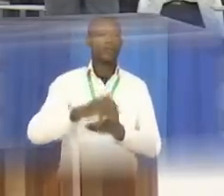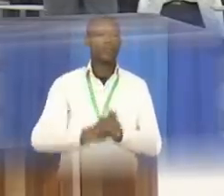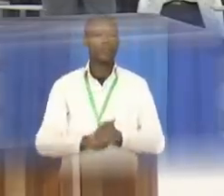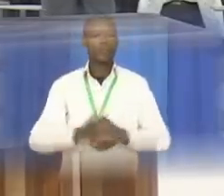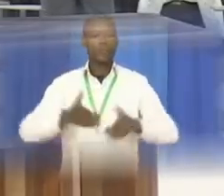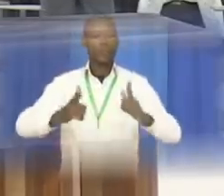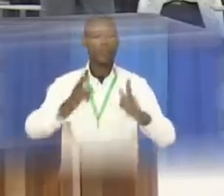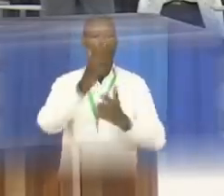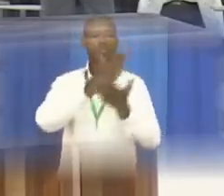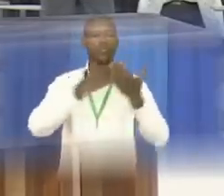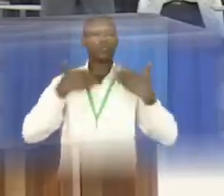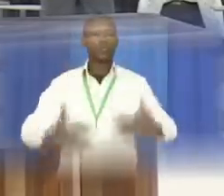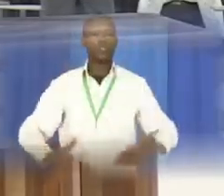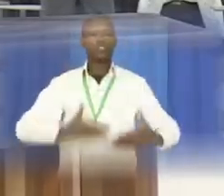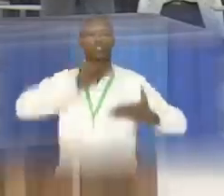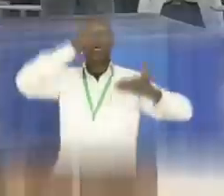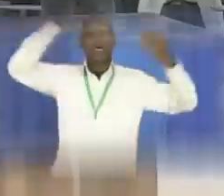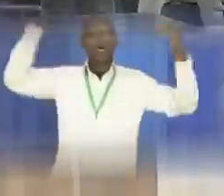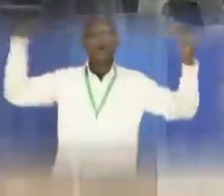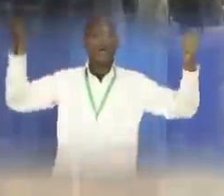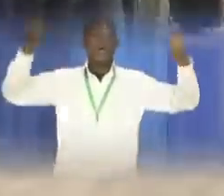Let somebody shout hallelujah.